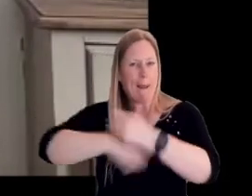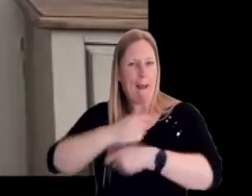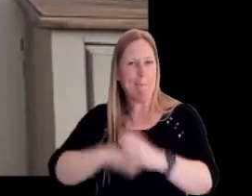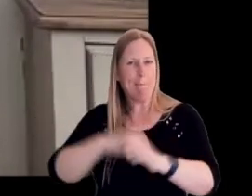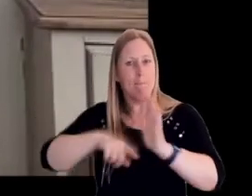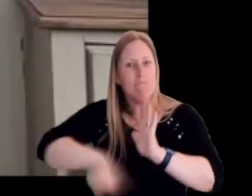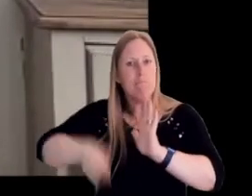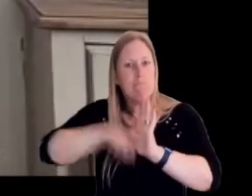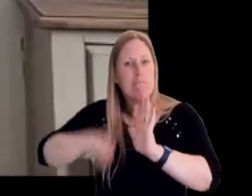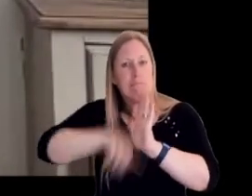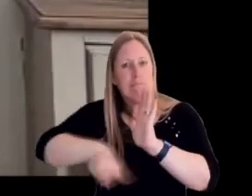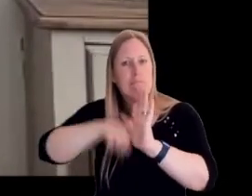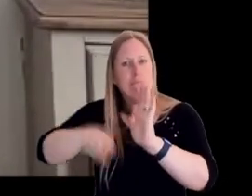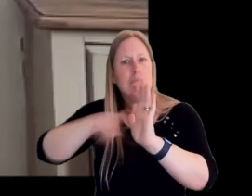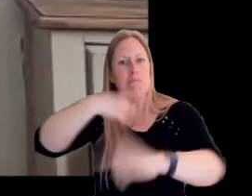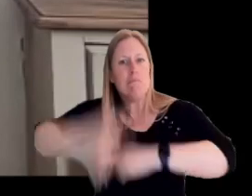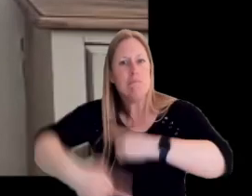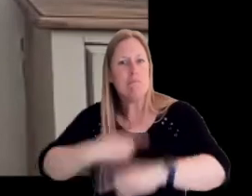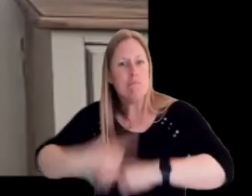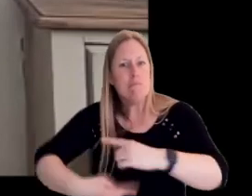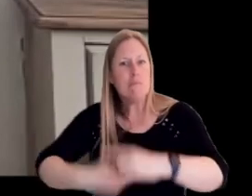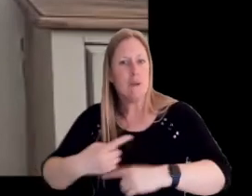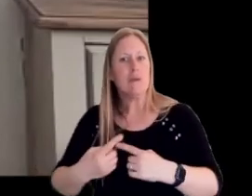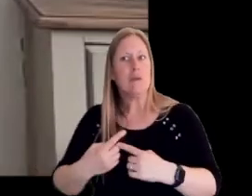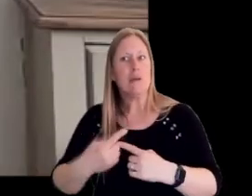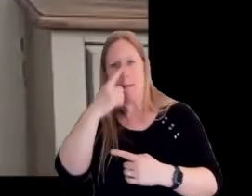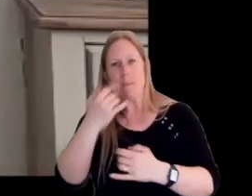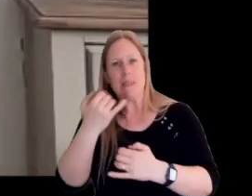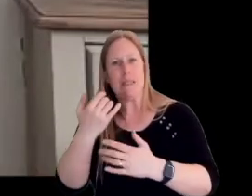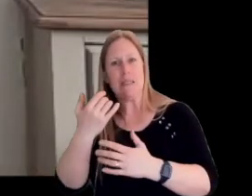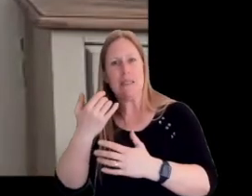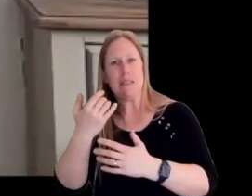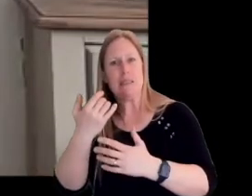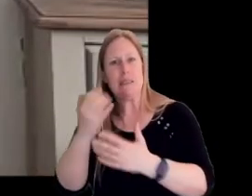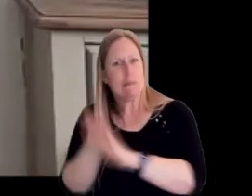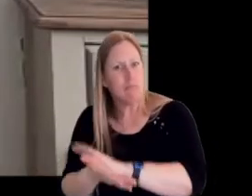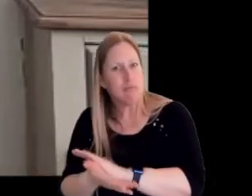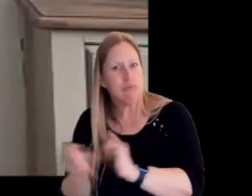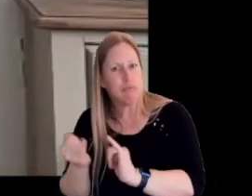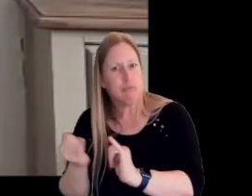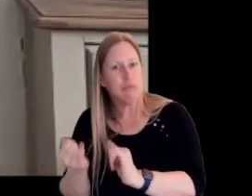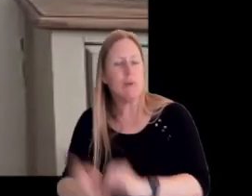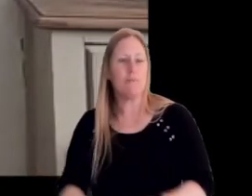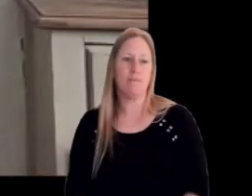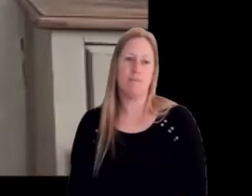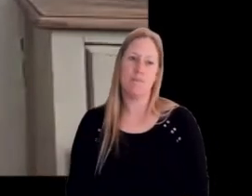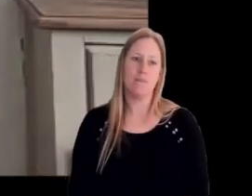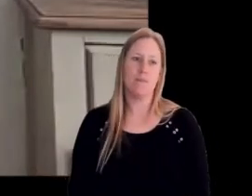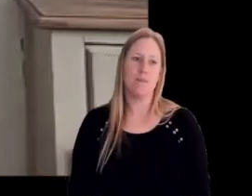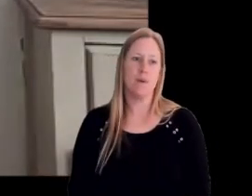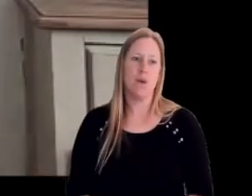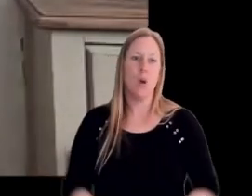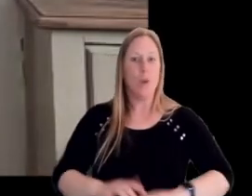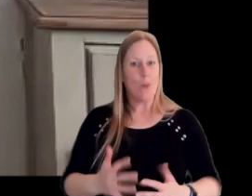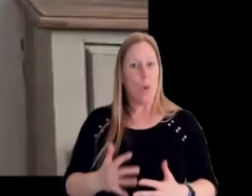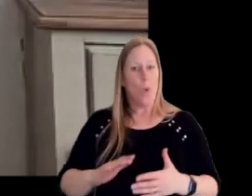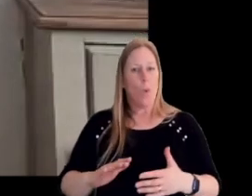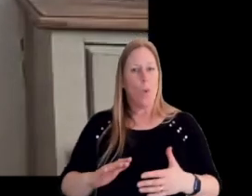far into that. And so I found originally the theme